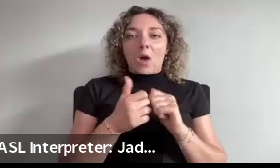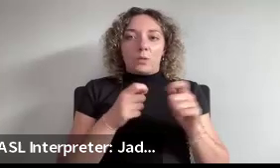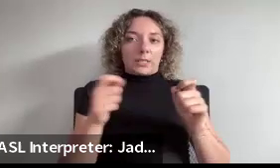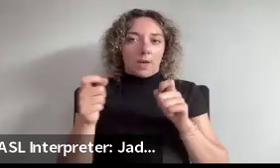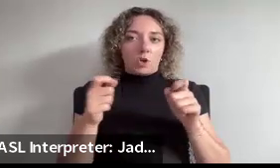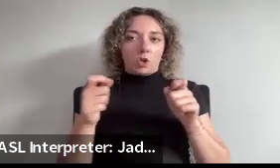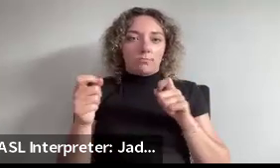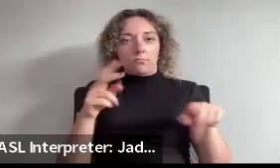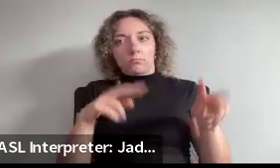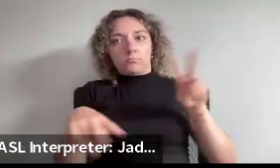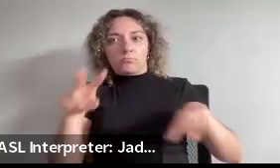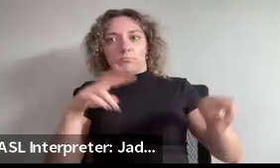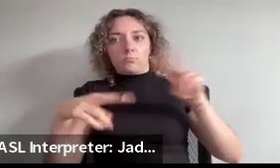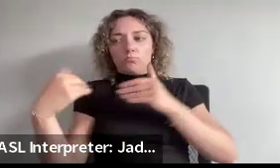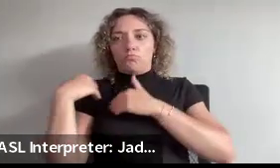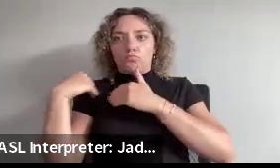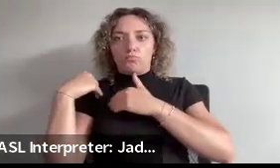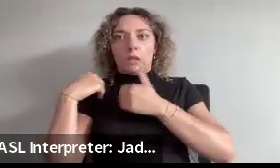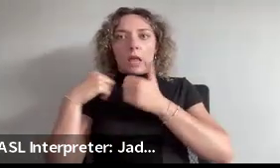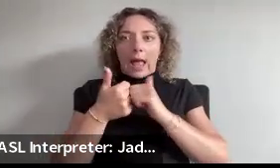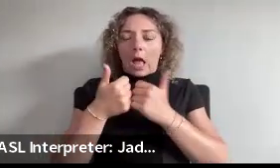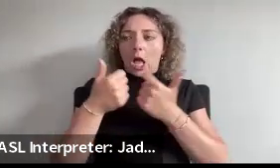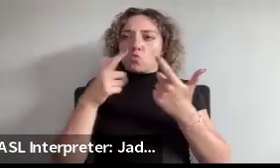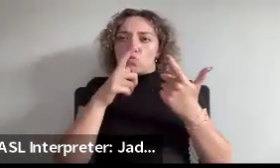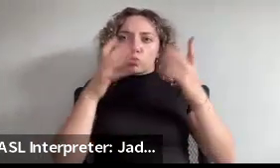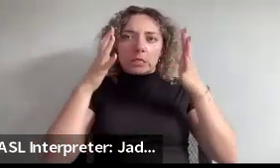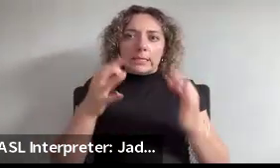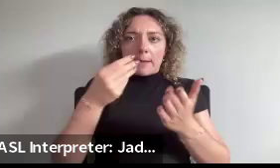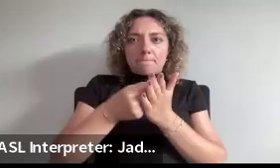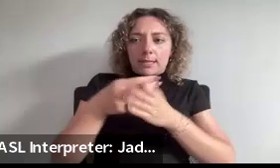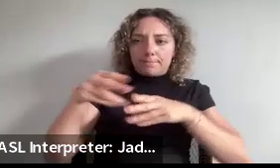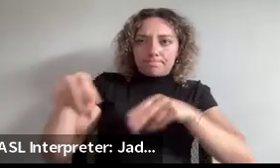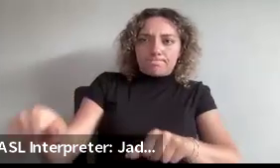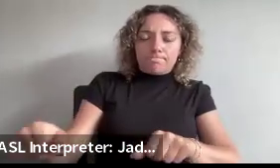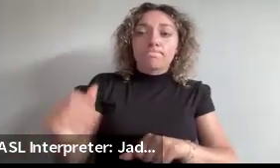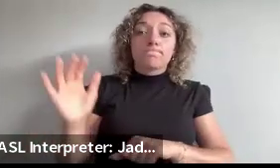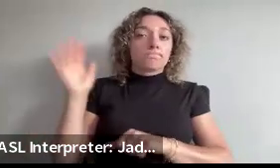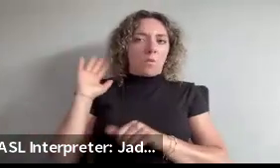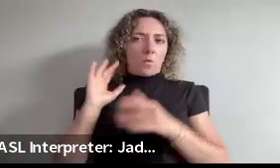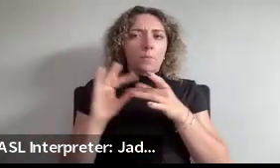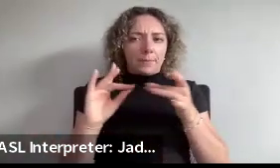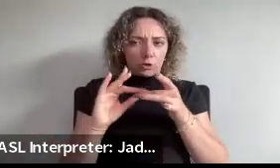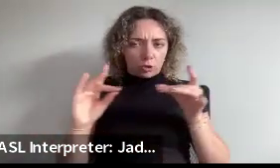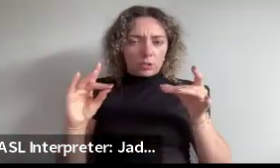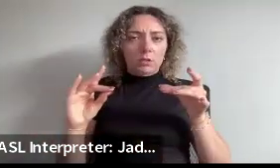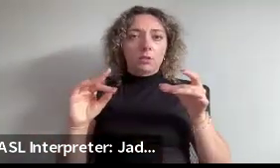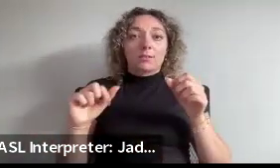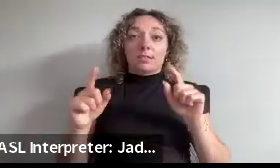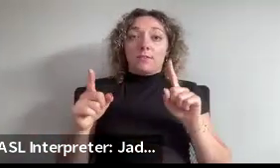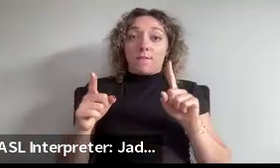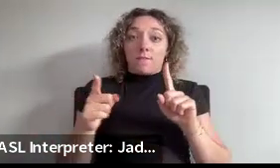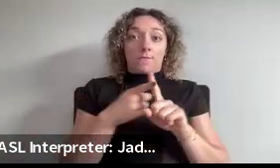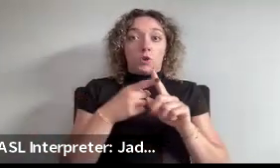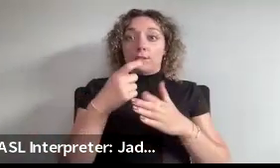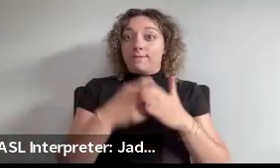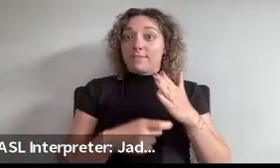the oversight of how the money is actually spent. And it was said earlier that this is the first fee of its kind